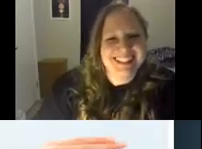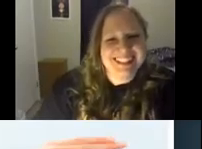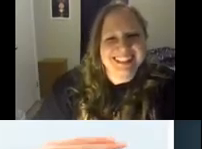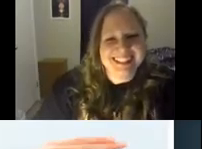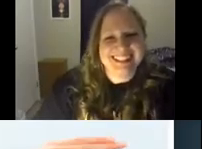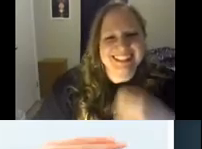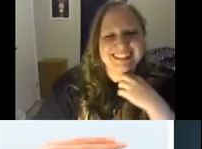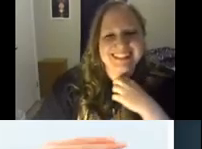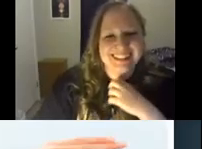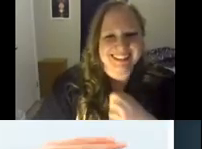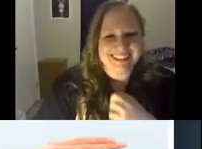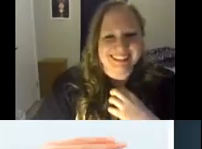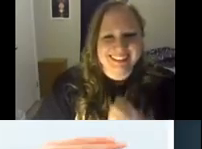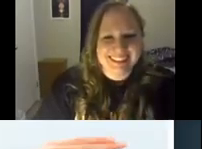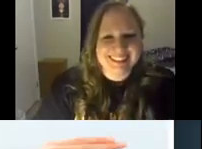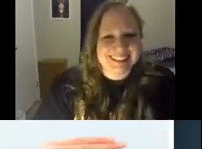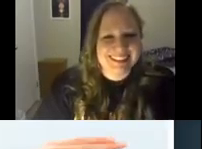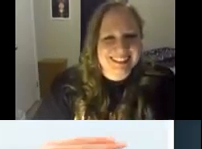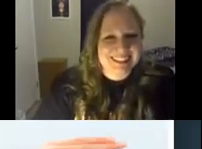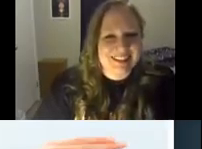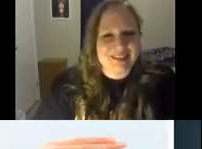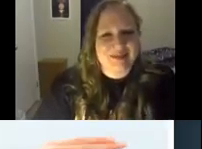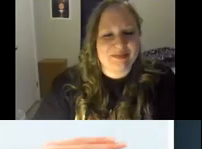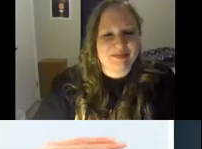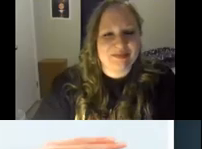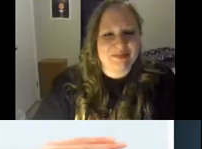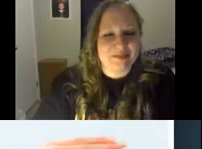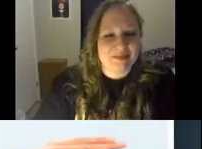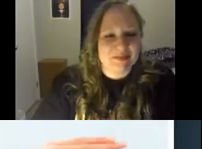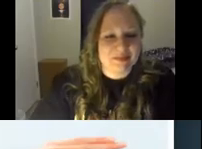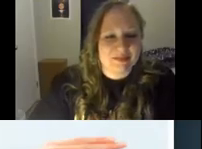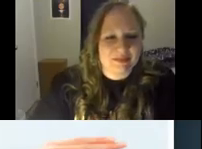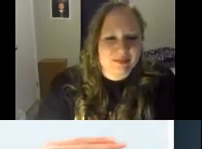I loved doing that as a kid all the time.